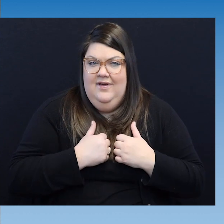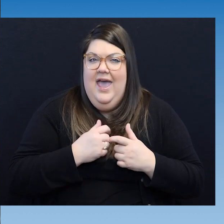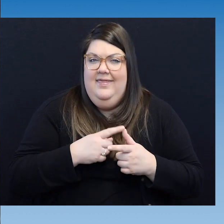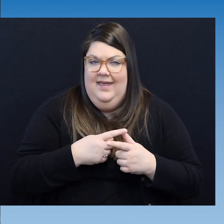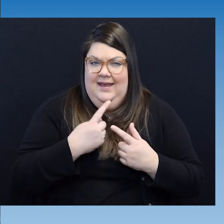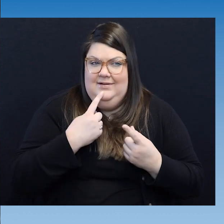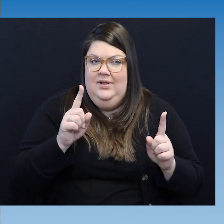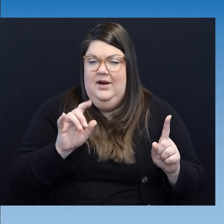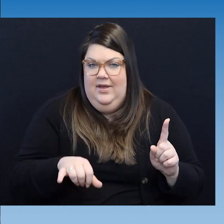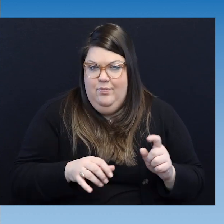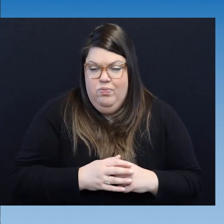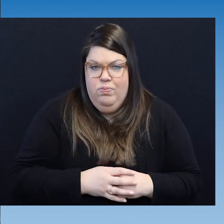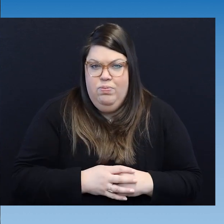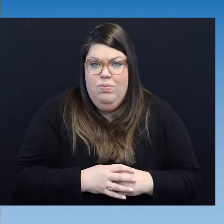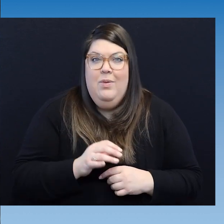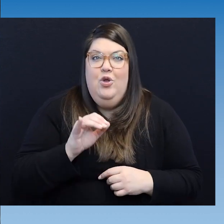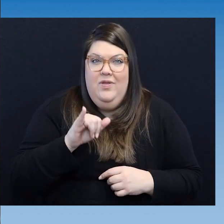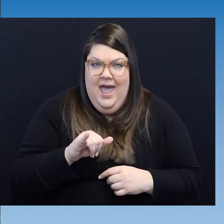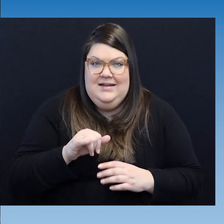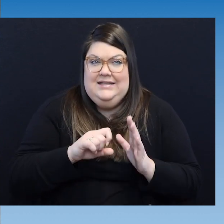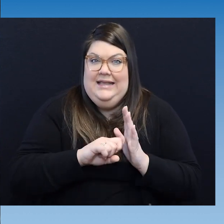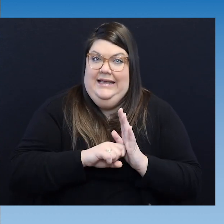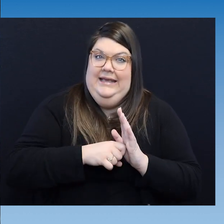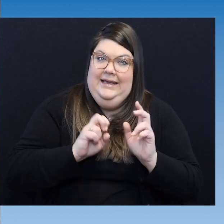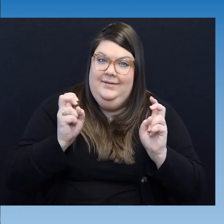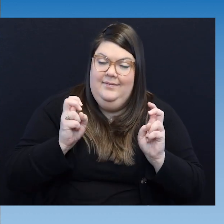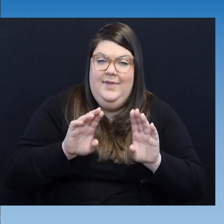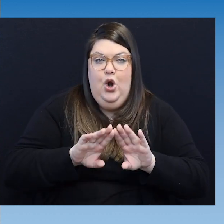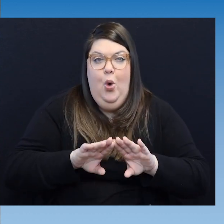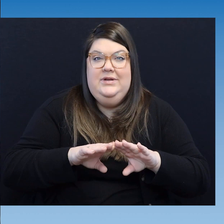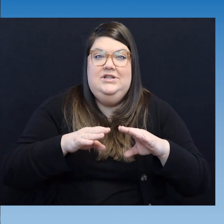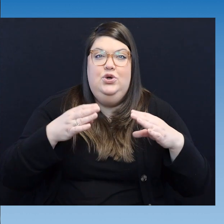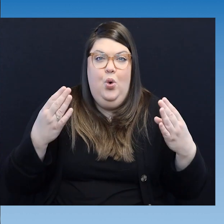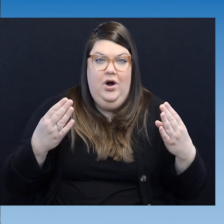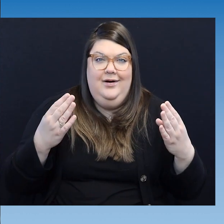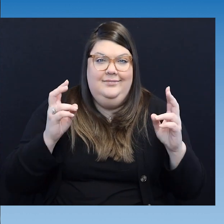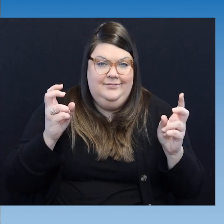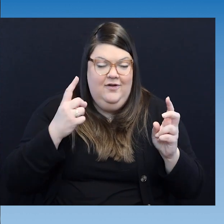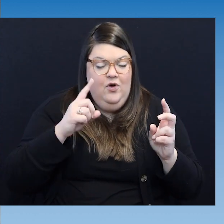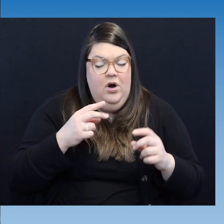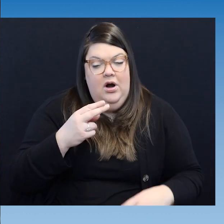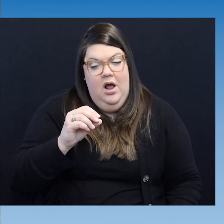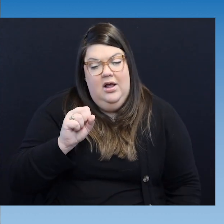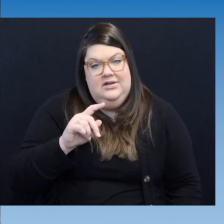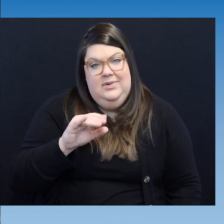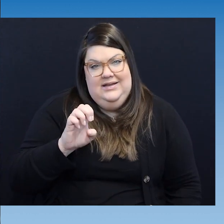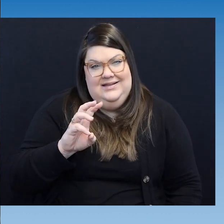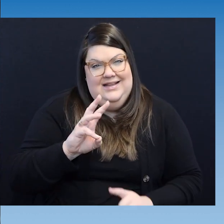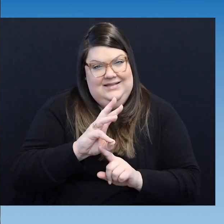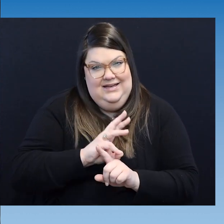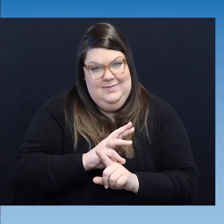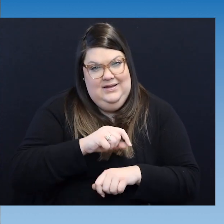the kind of key that turns on, that opens the door for you to go into hospice, that 6 month time.